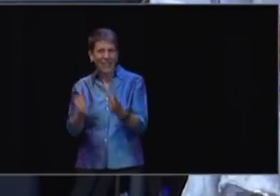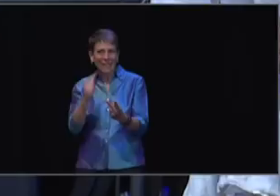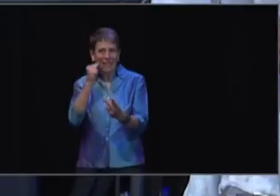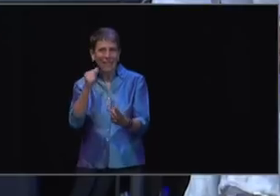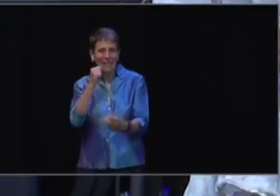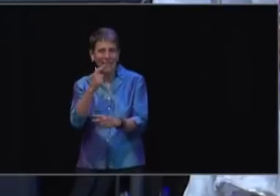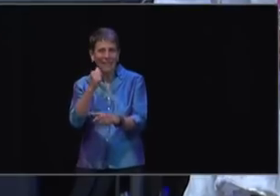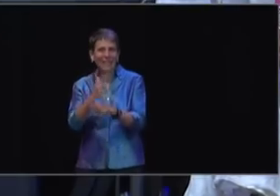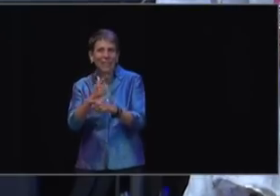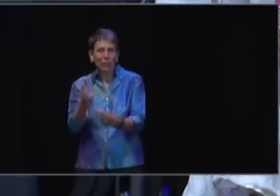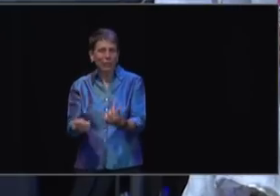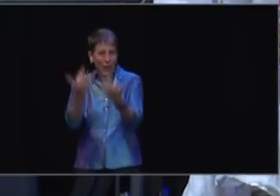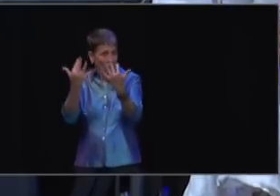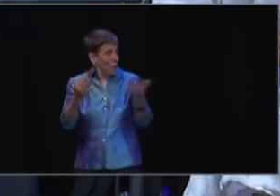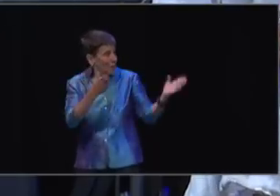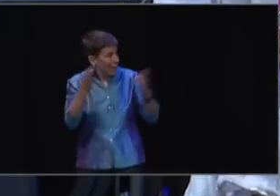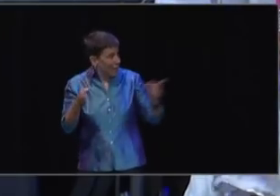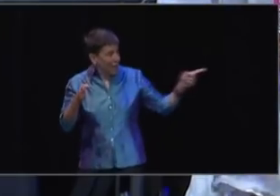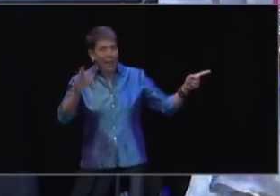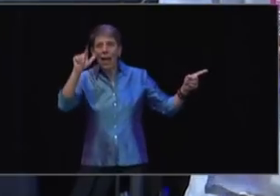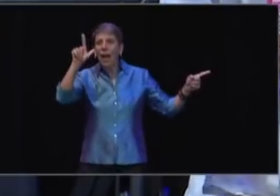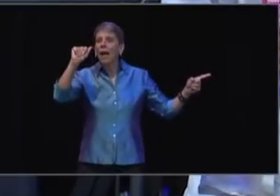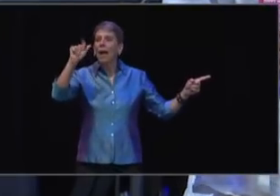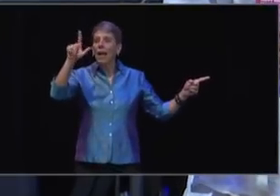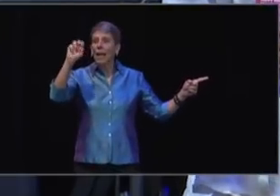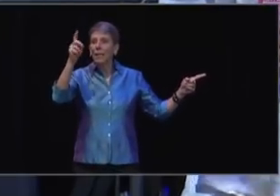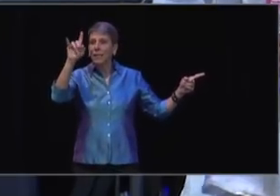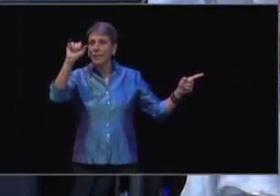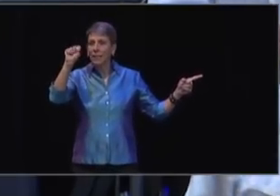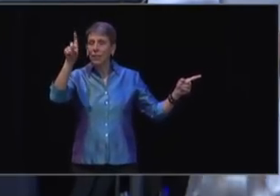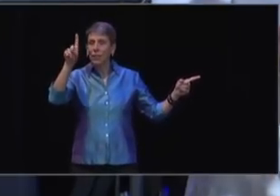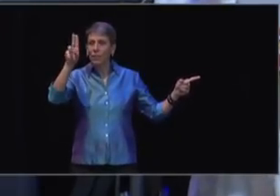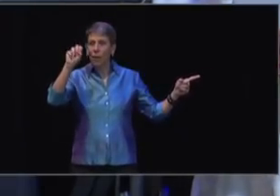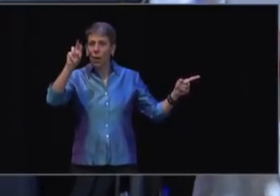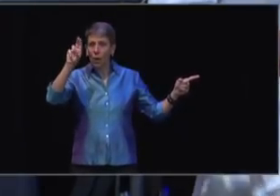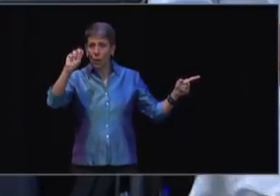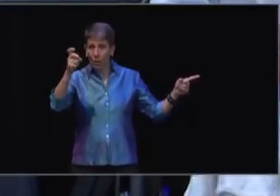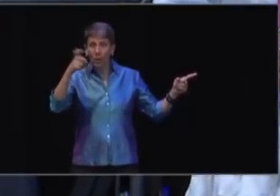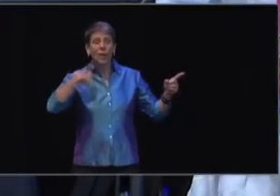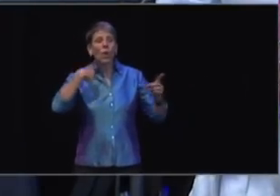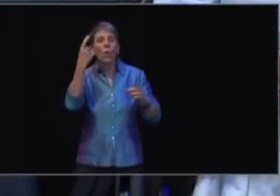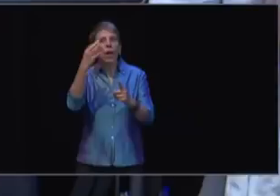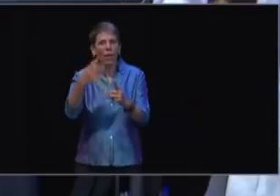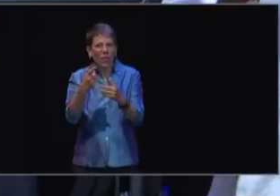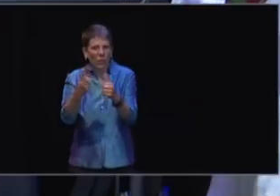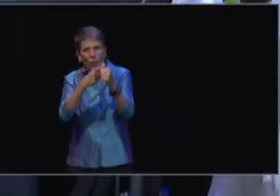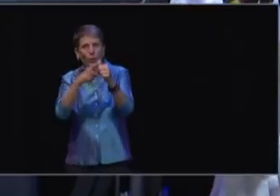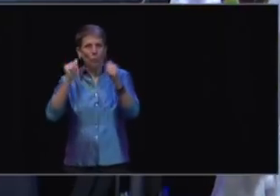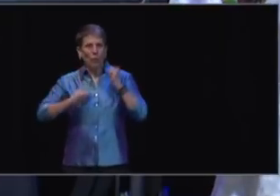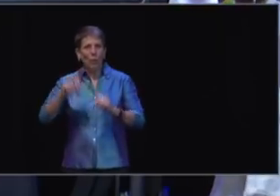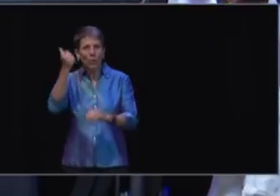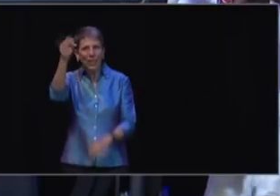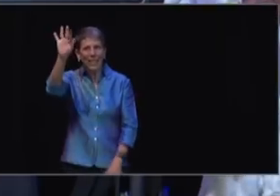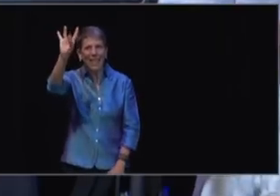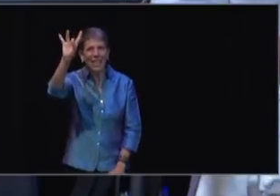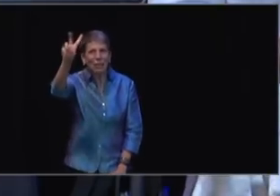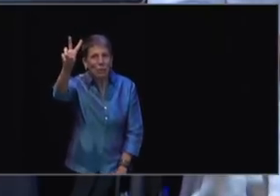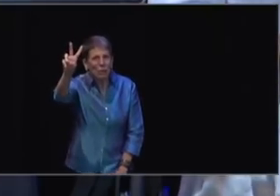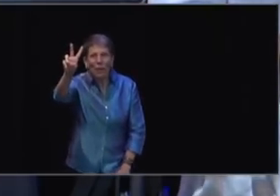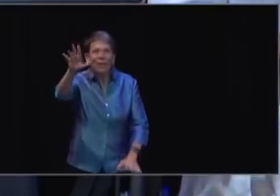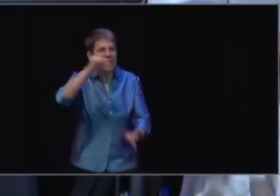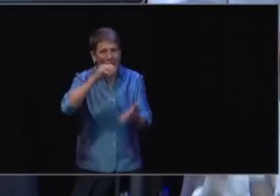Alexis DeVoe. I'm one of the original performers at Sister Fire in 1982. Now, don't start counting the